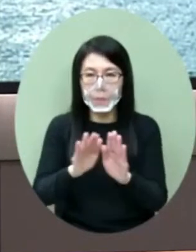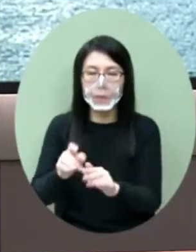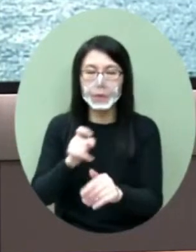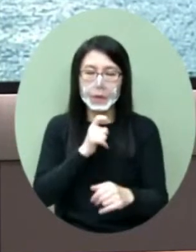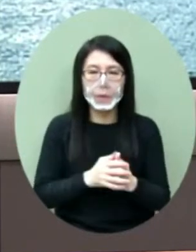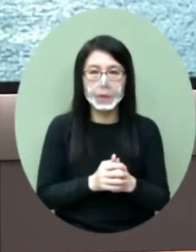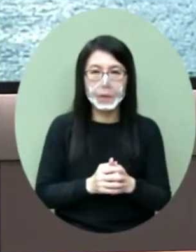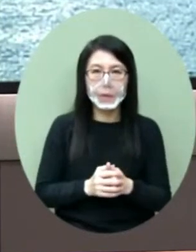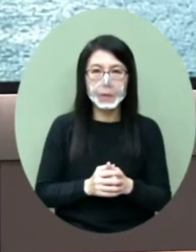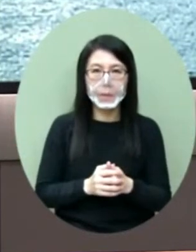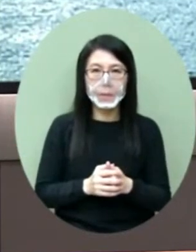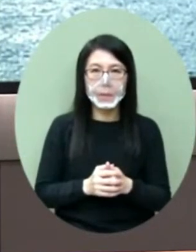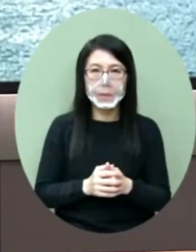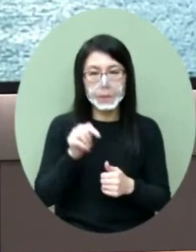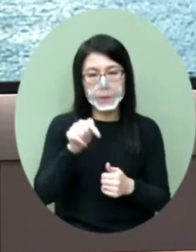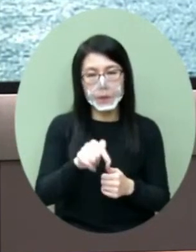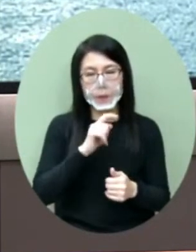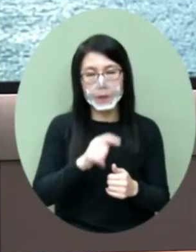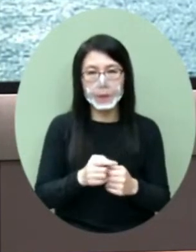96,000